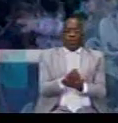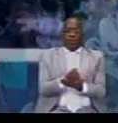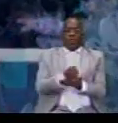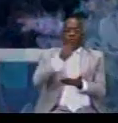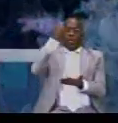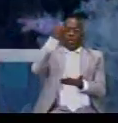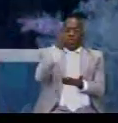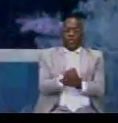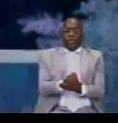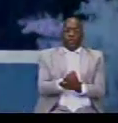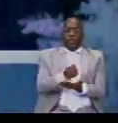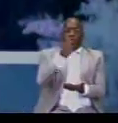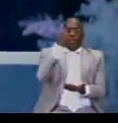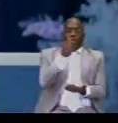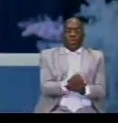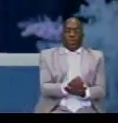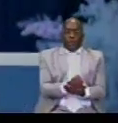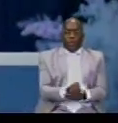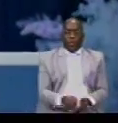So,